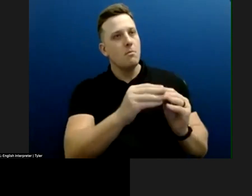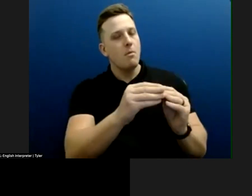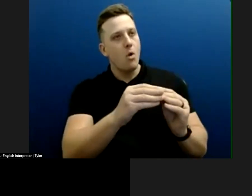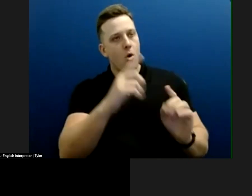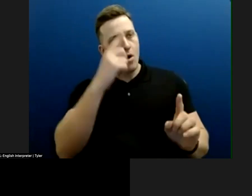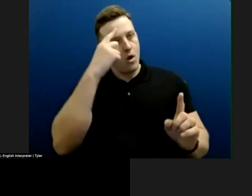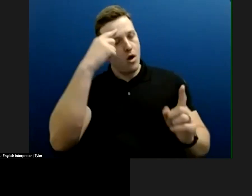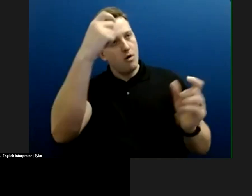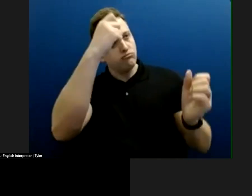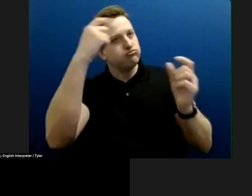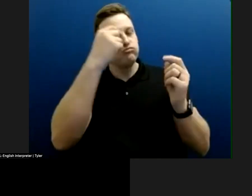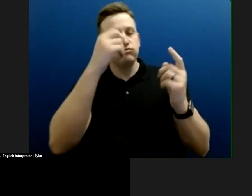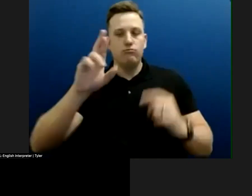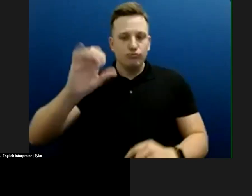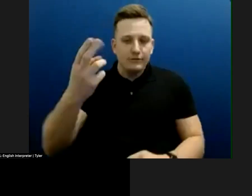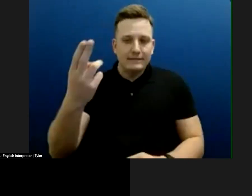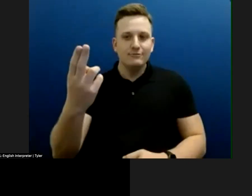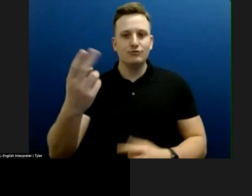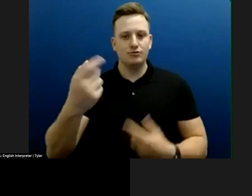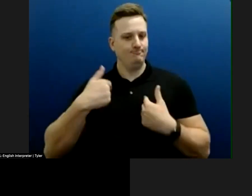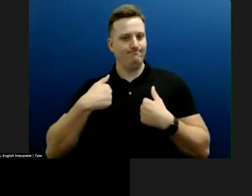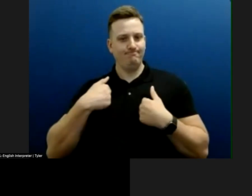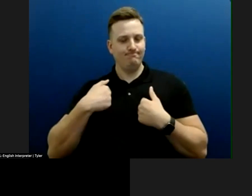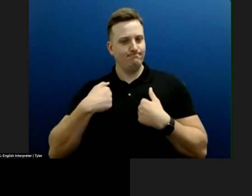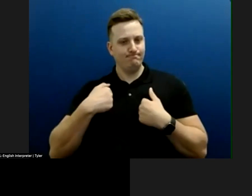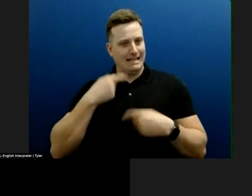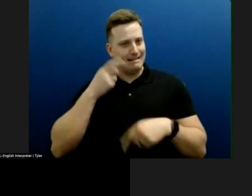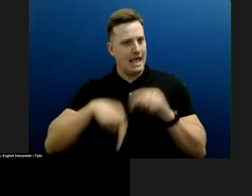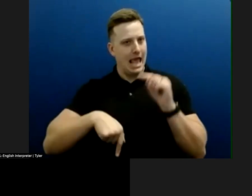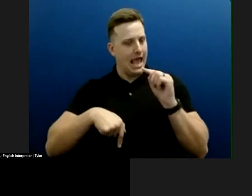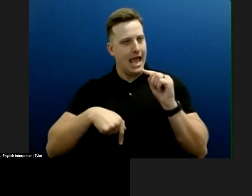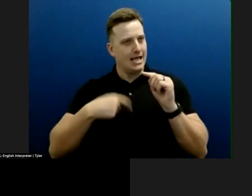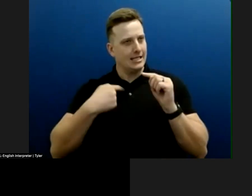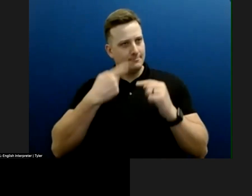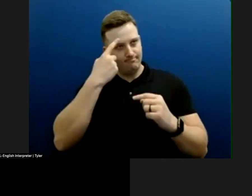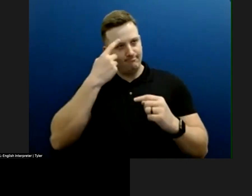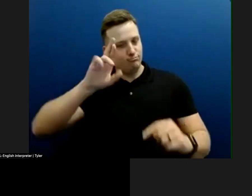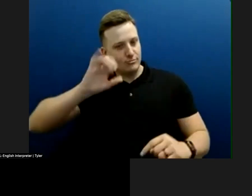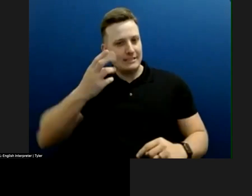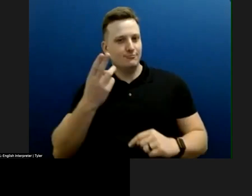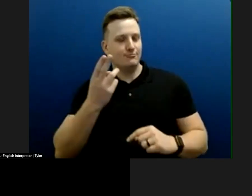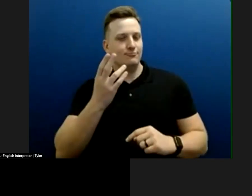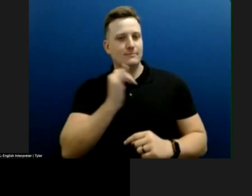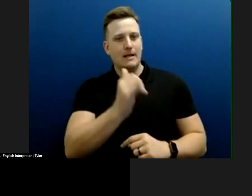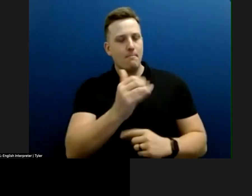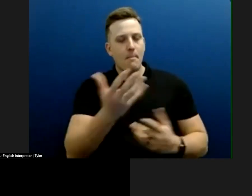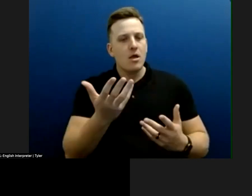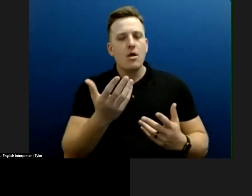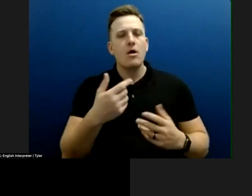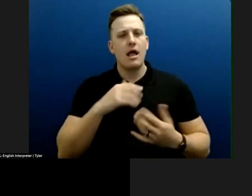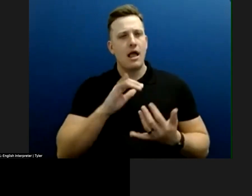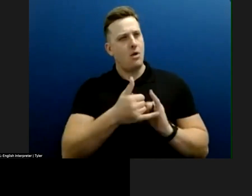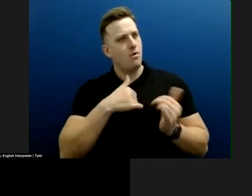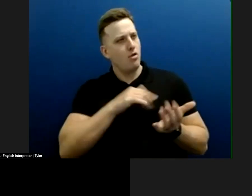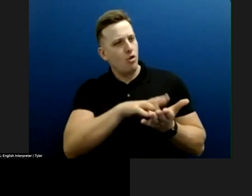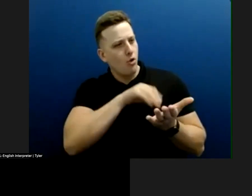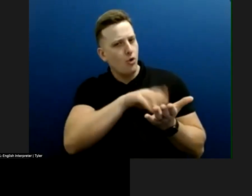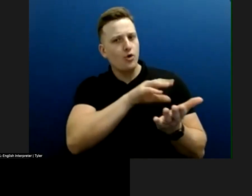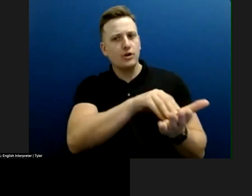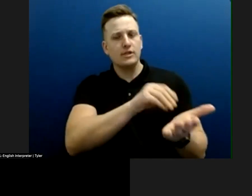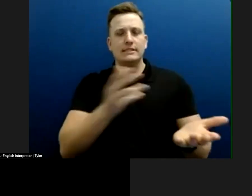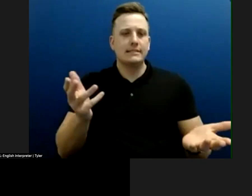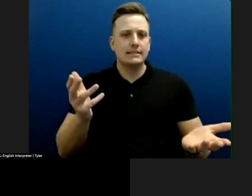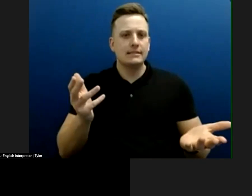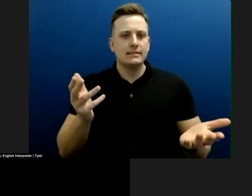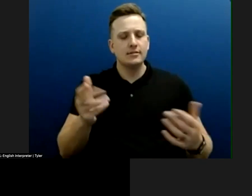in a neurological sense of touch, how can I learn that from Ingrid or from other people with deaf blindness that I